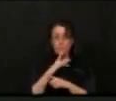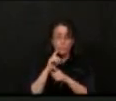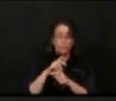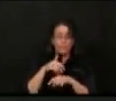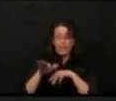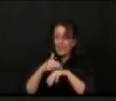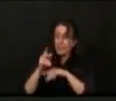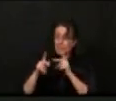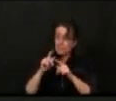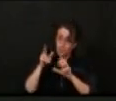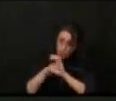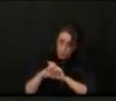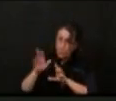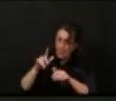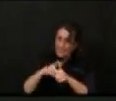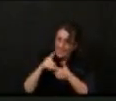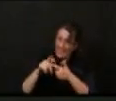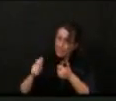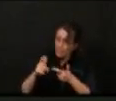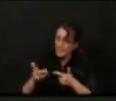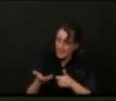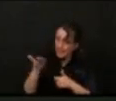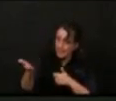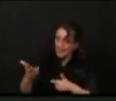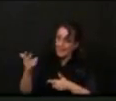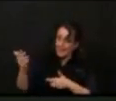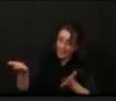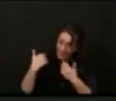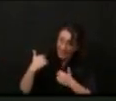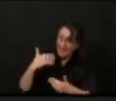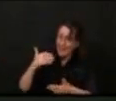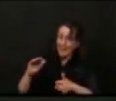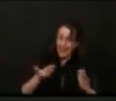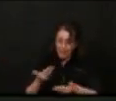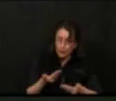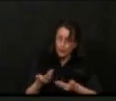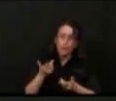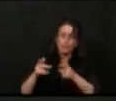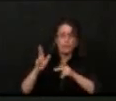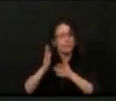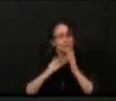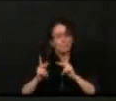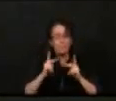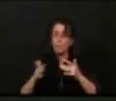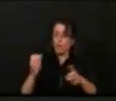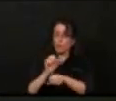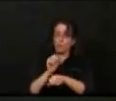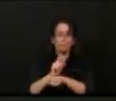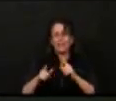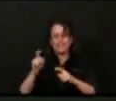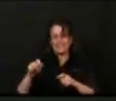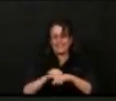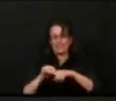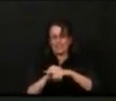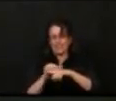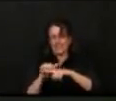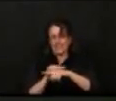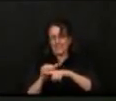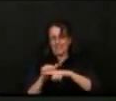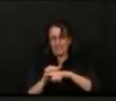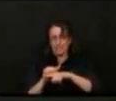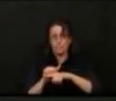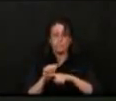the Labor Department and a number of other organizations that are training workers. And so that any new employees that